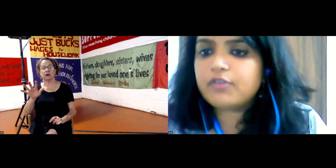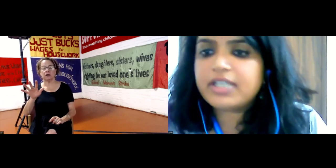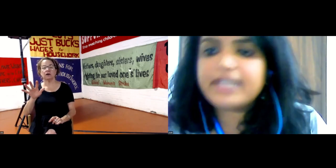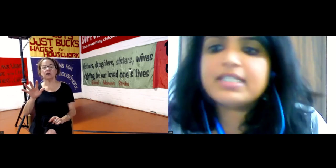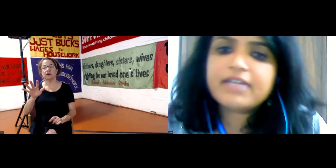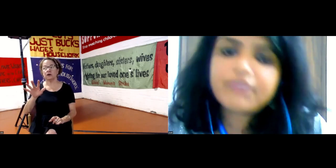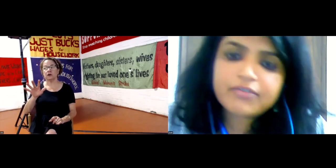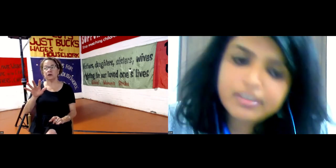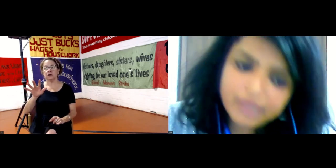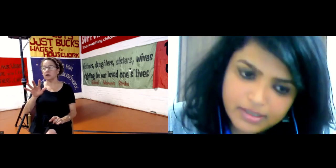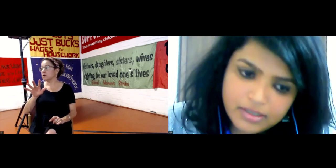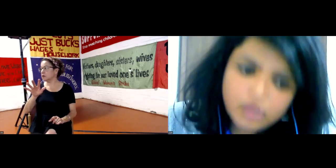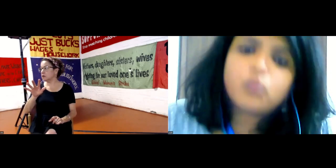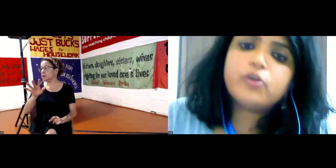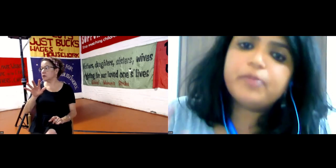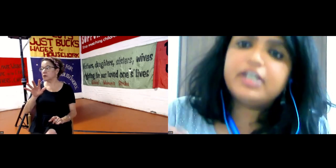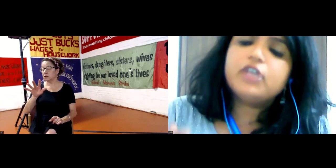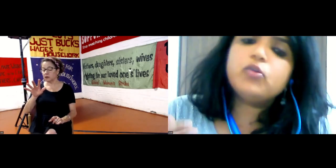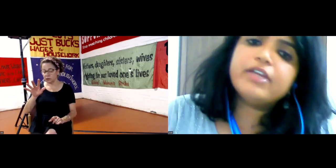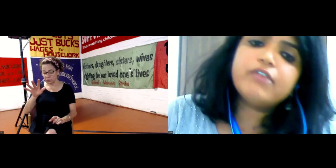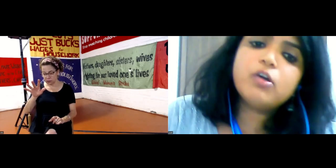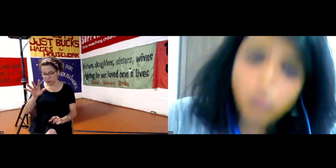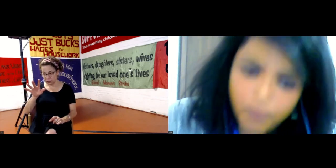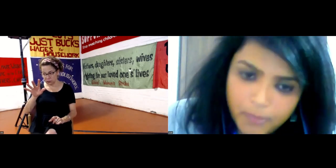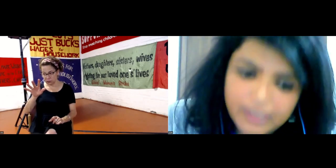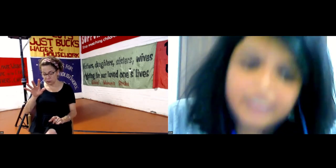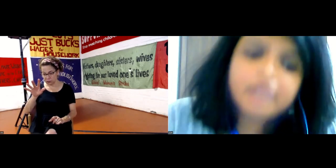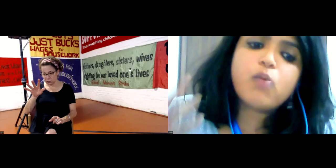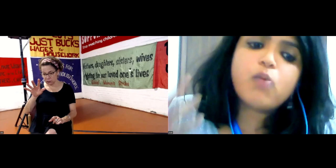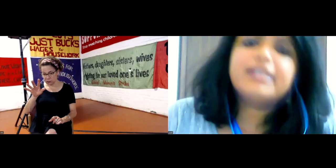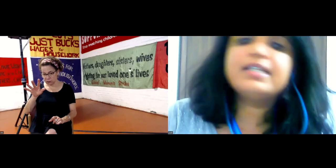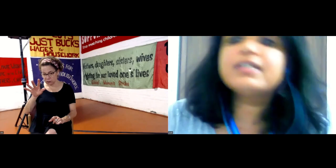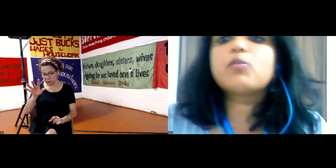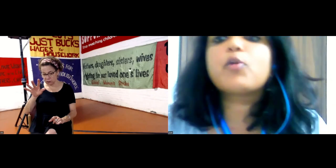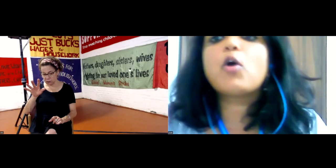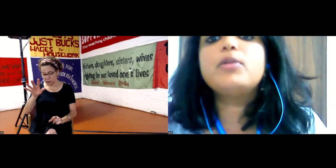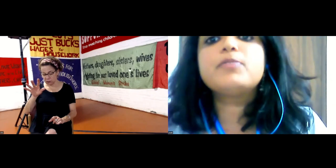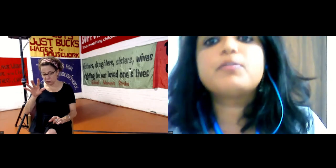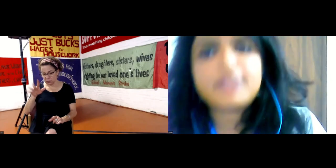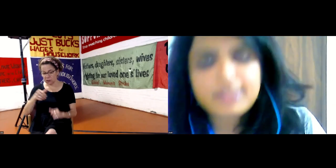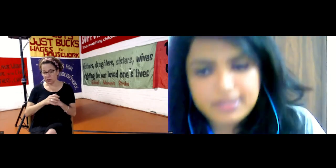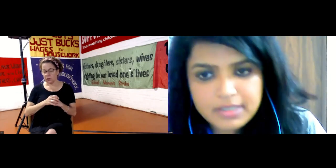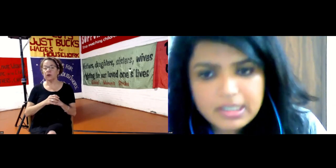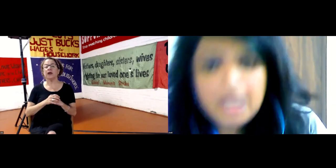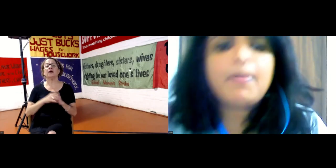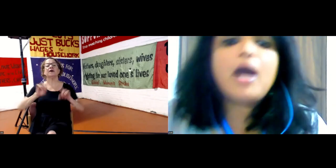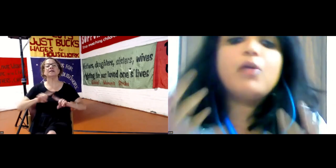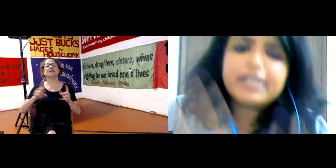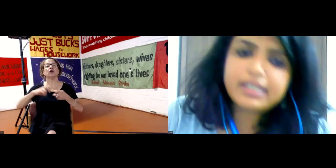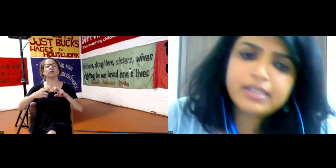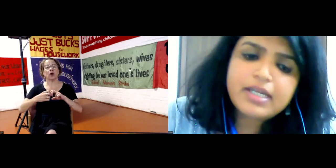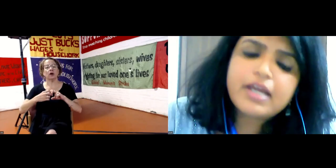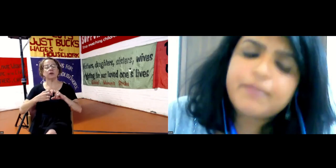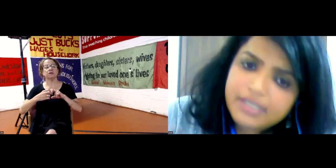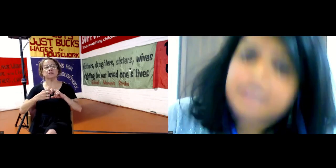narrative for the next 10-15 minutes would be to give a hope that while these problems persist,